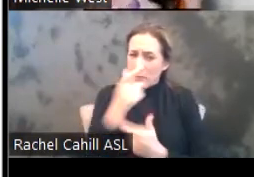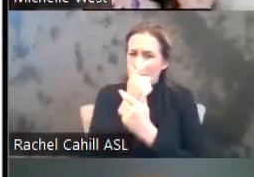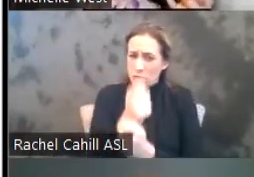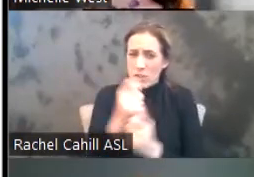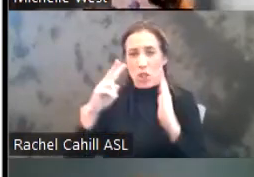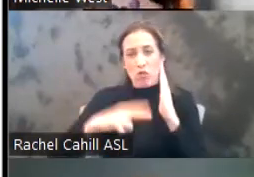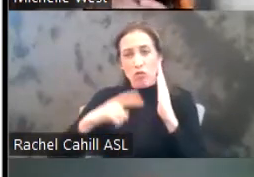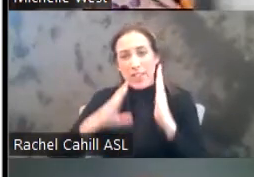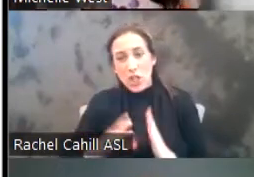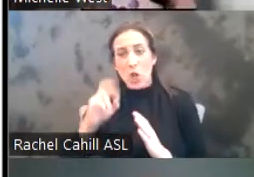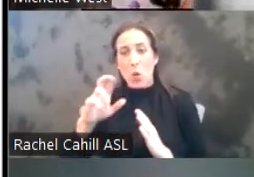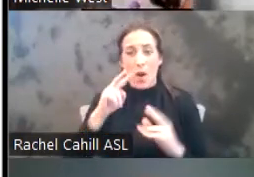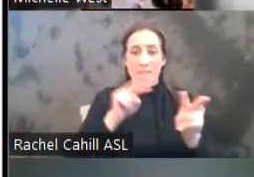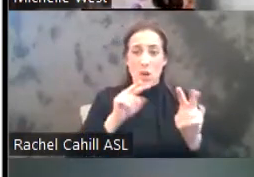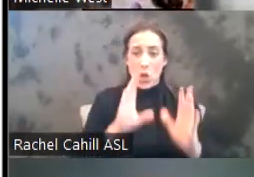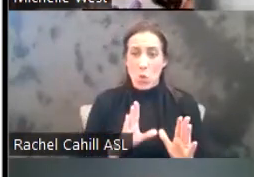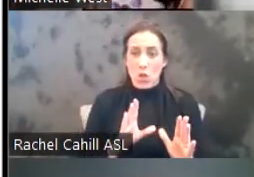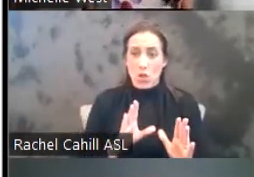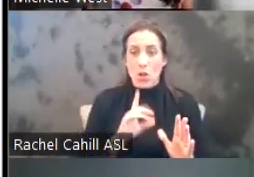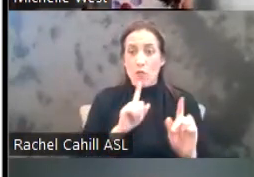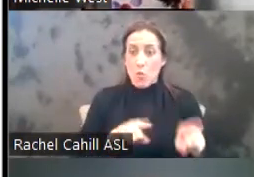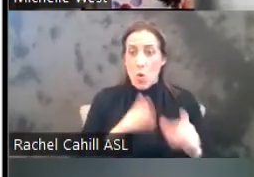their viewers and the reporters themselves.